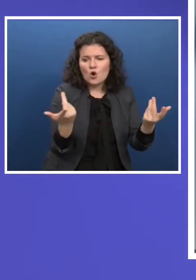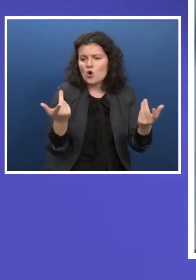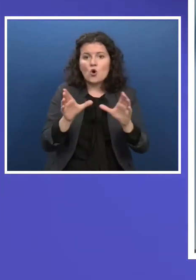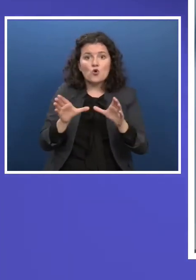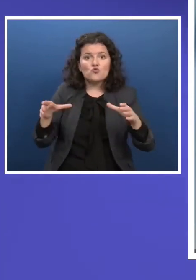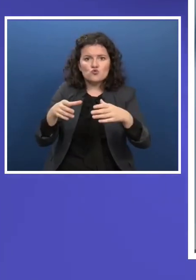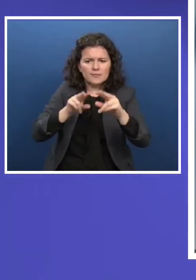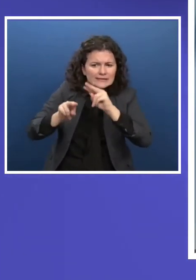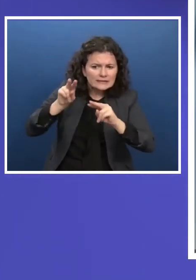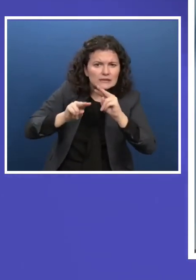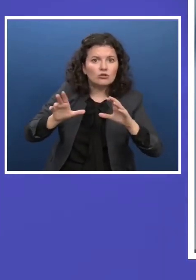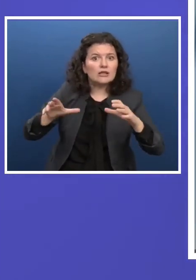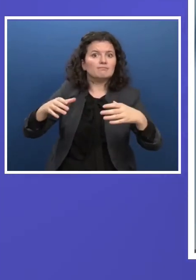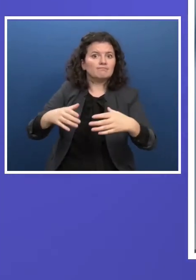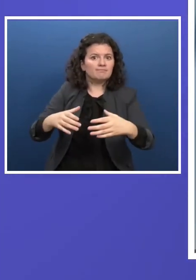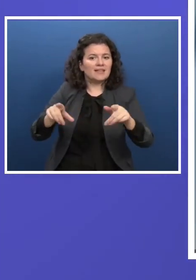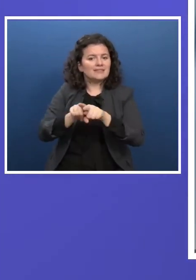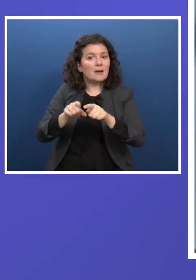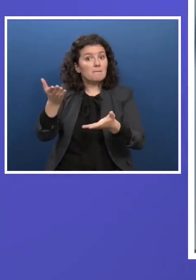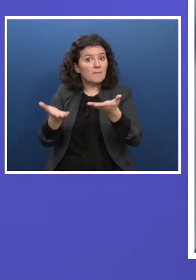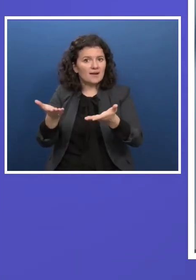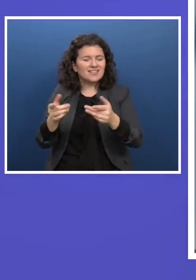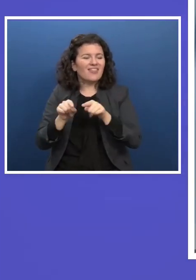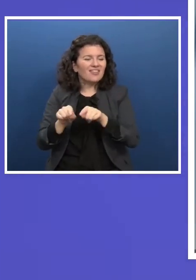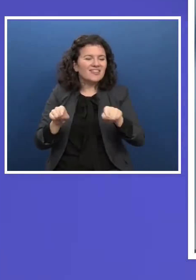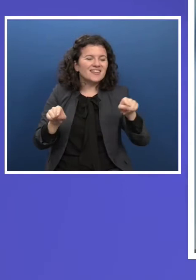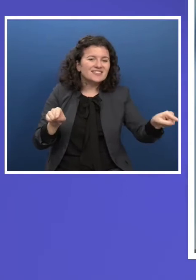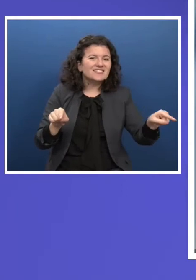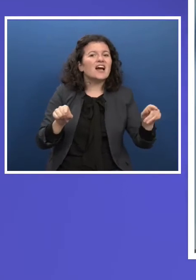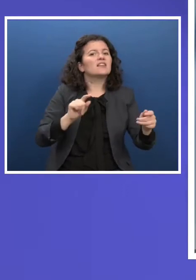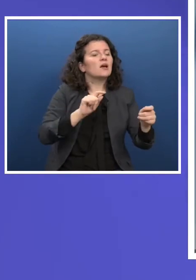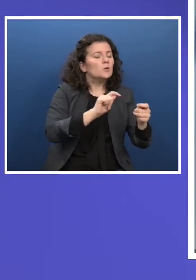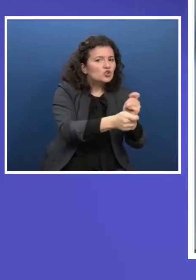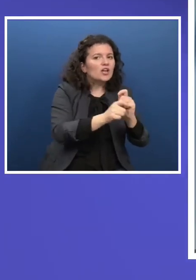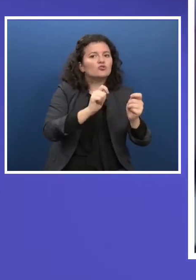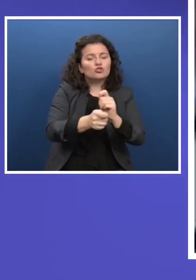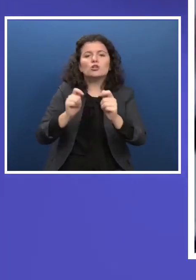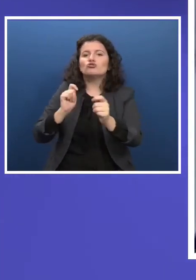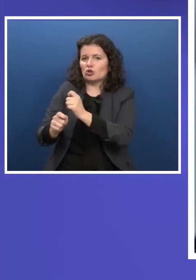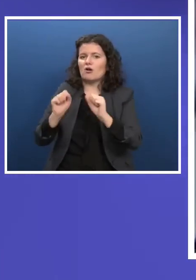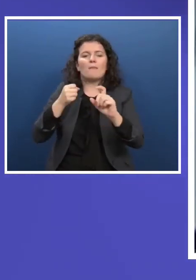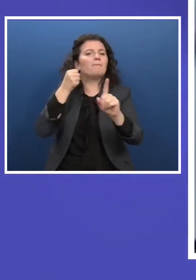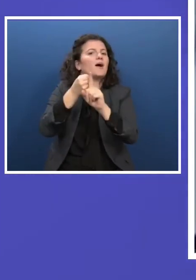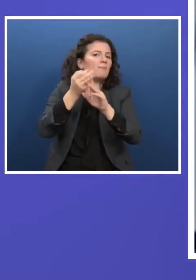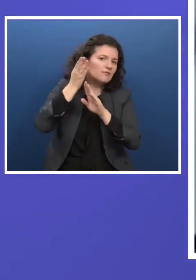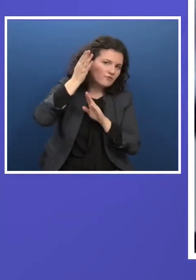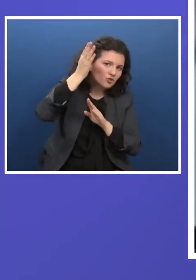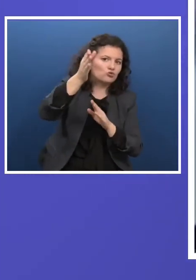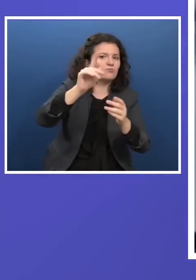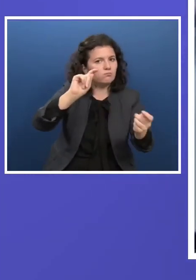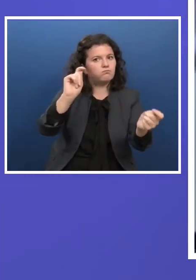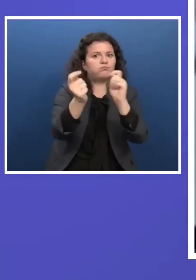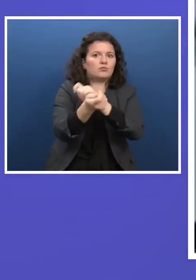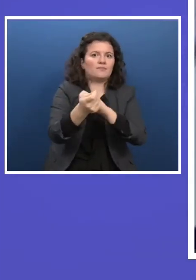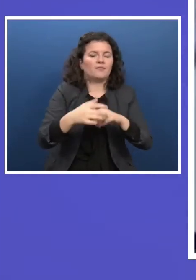that can help make a difference. So those are, my broader points. I think we need to start from the bigger perspective, looking